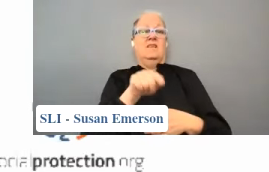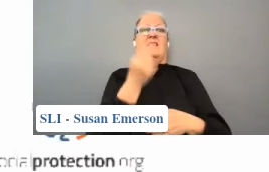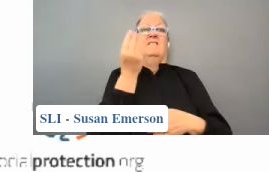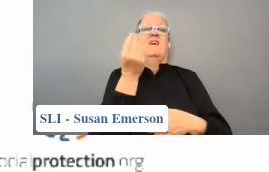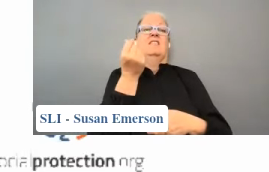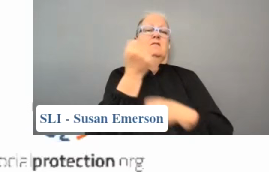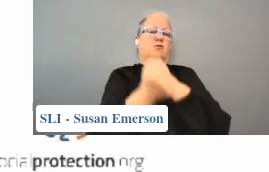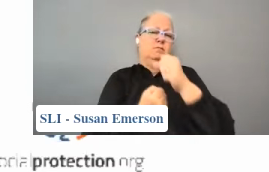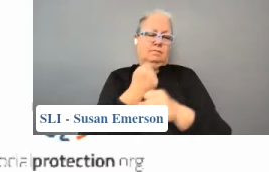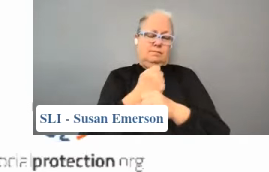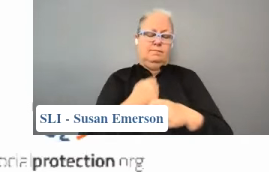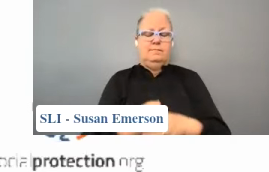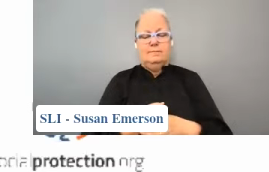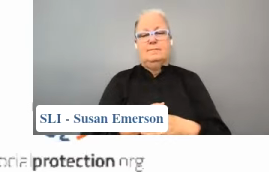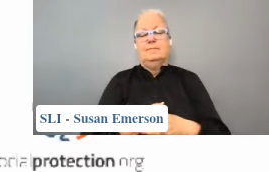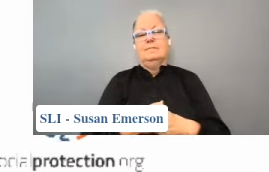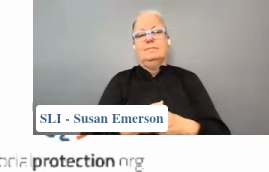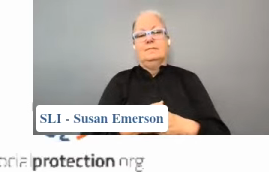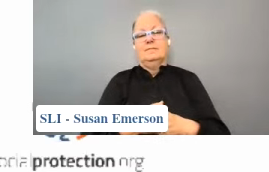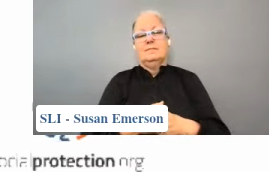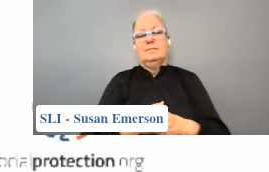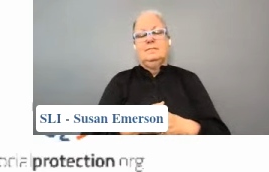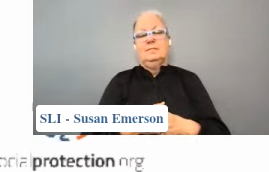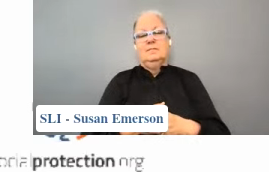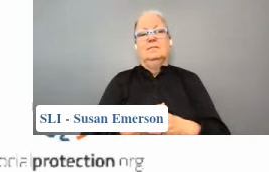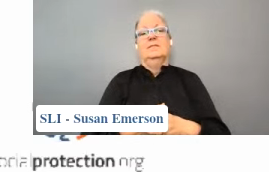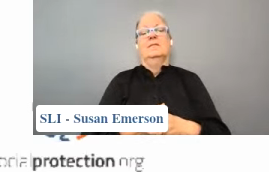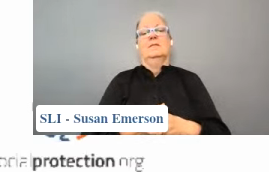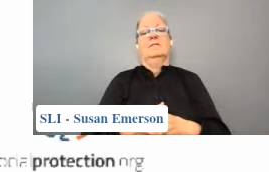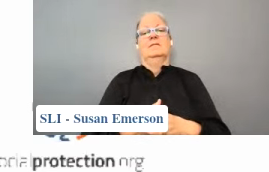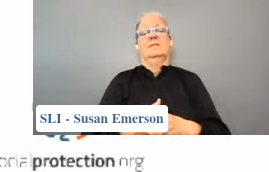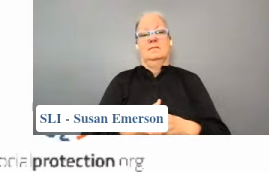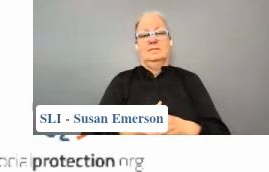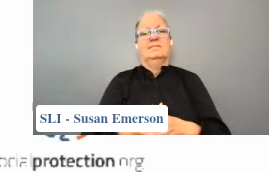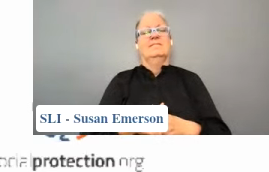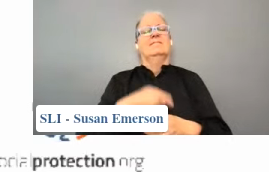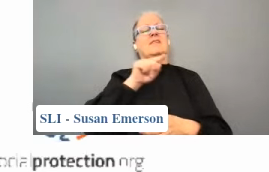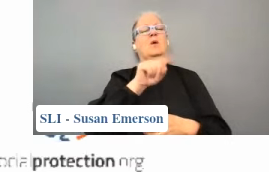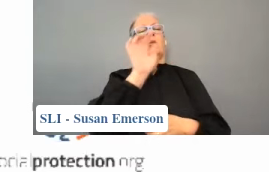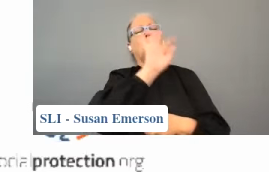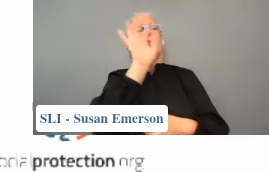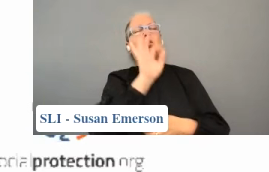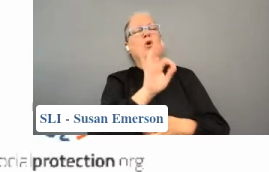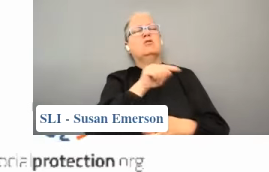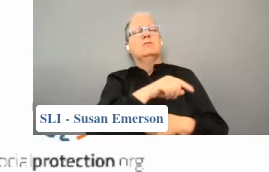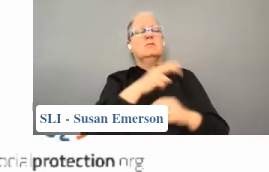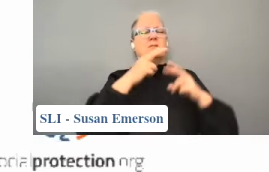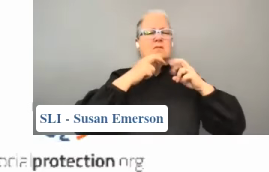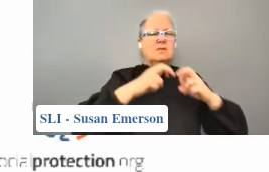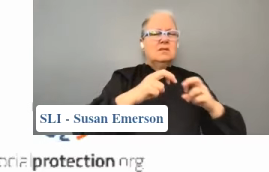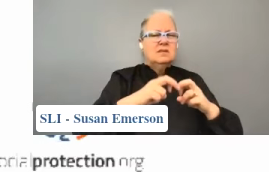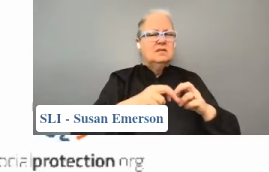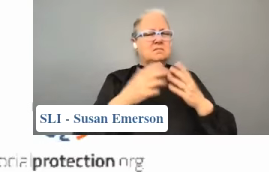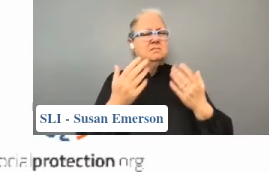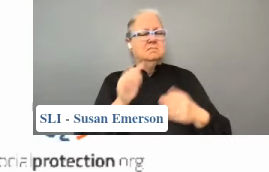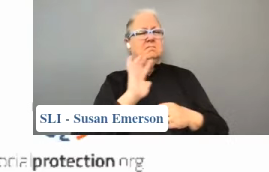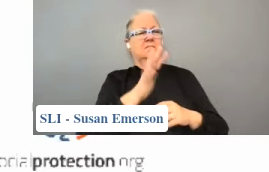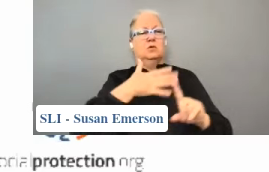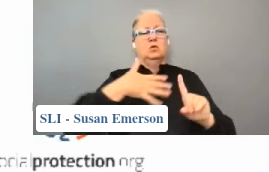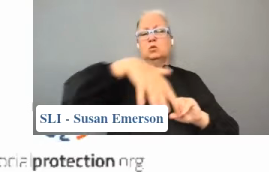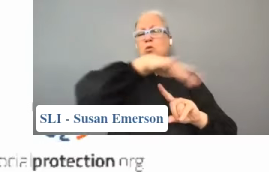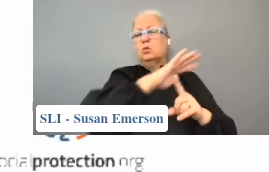2021-2022. What do we know when we look at the question of social protection and the challenge of gender-based violence? We know